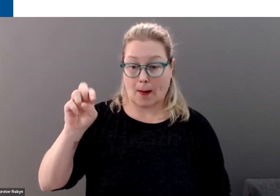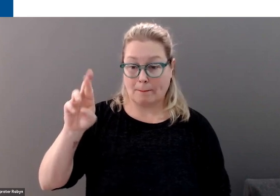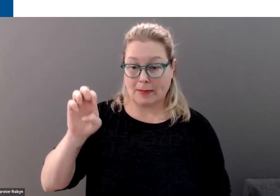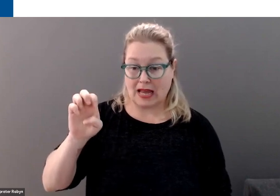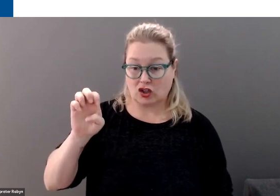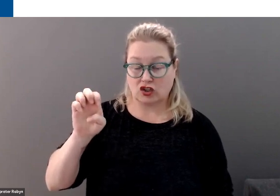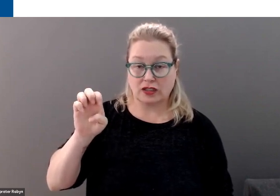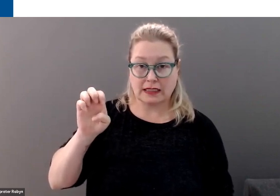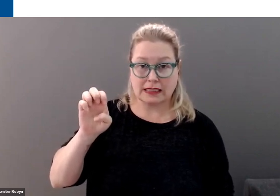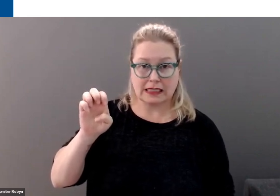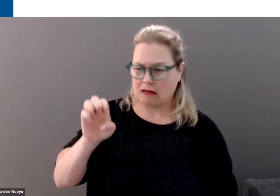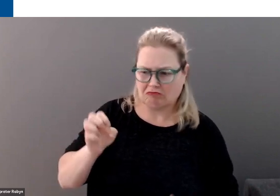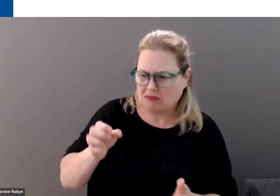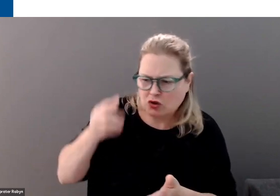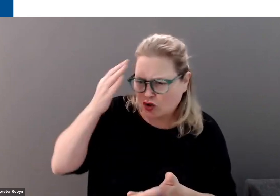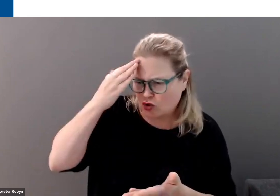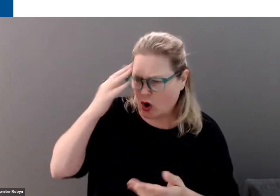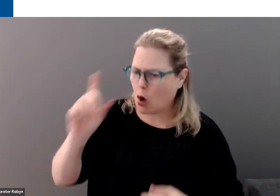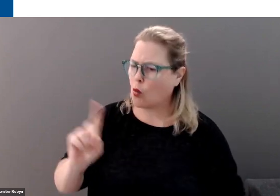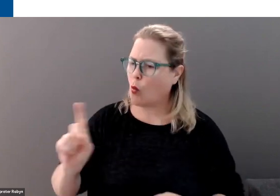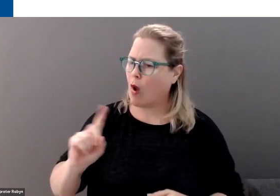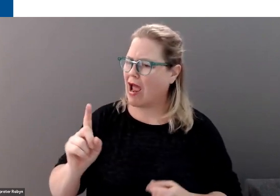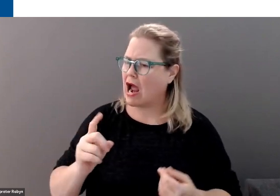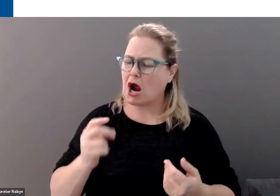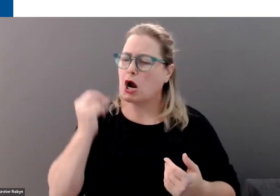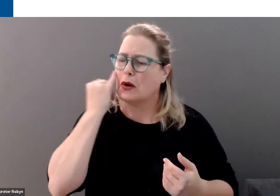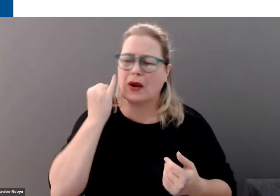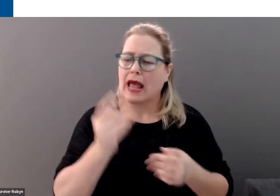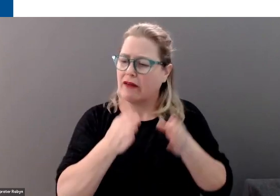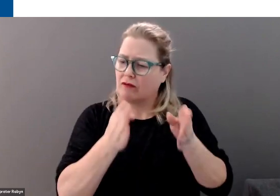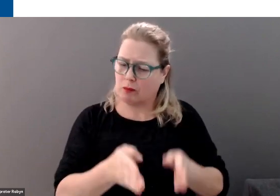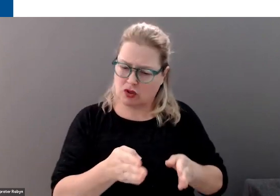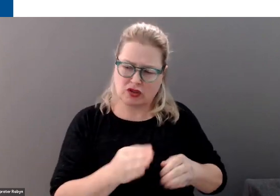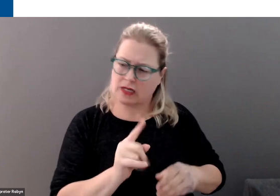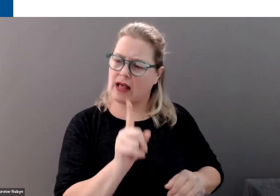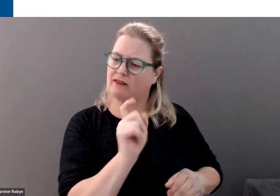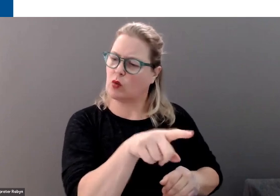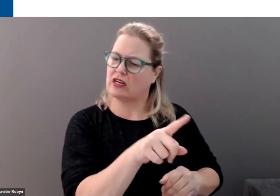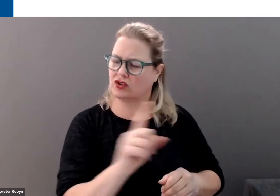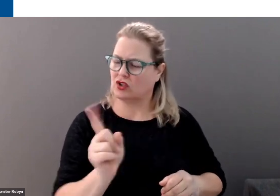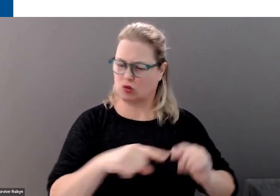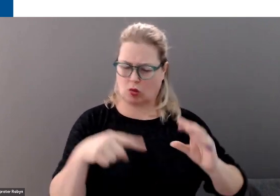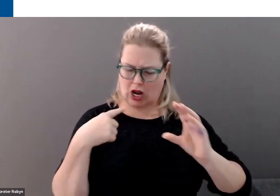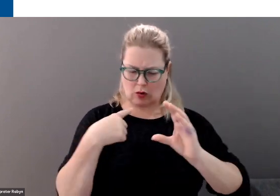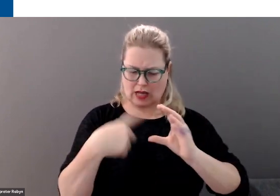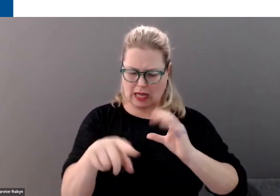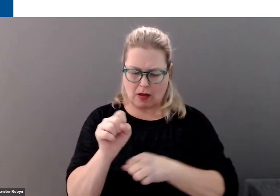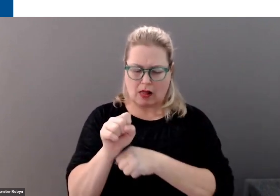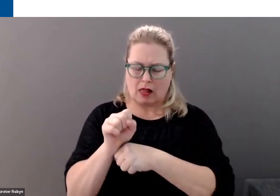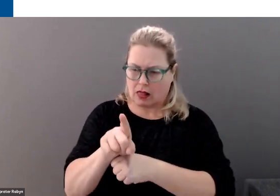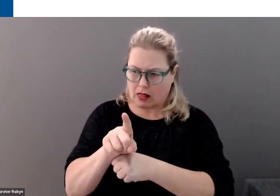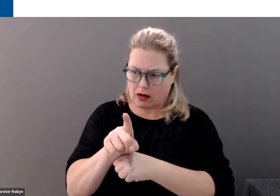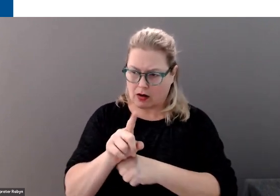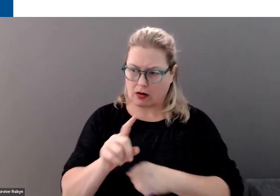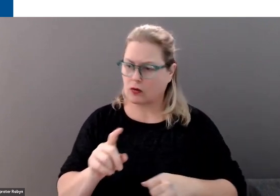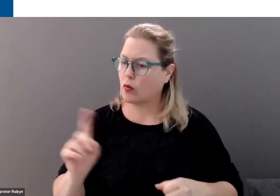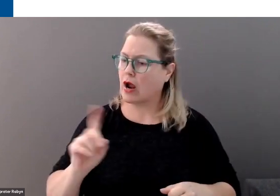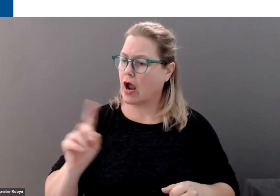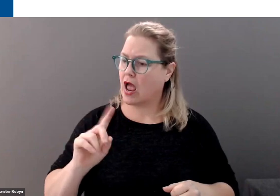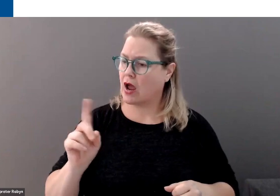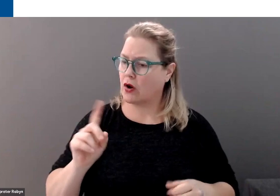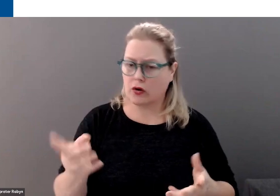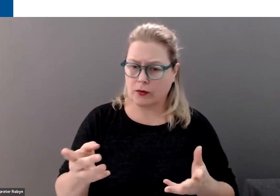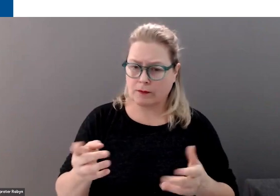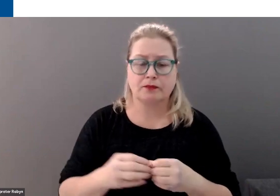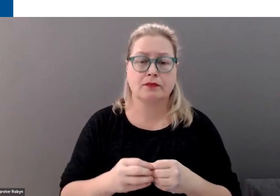that if people have questions that they should send them to? As Melanie mentioned,